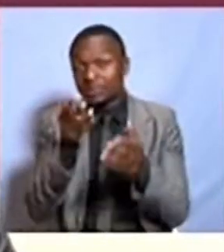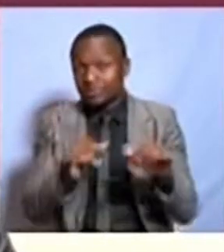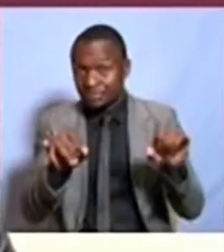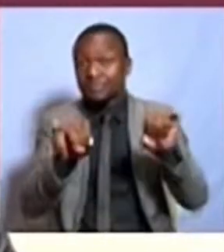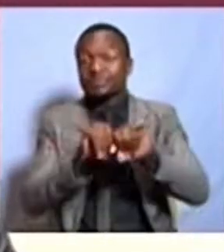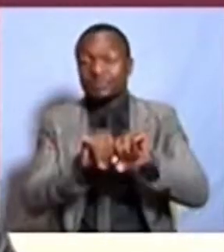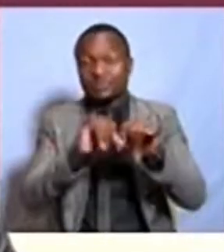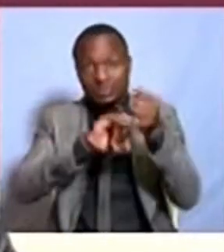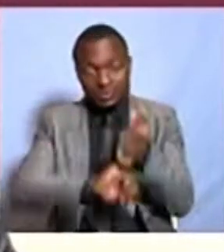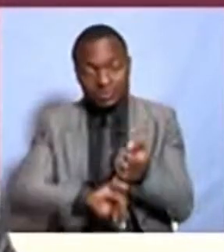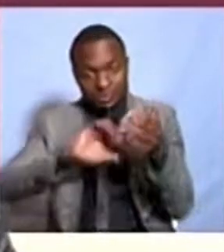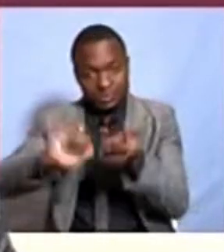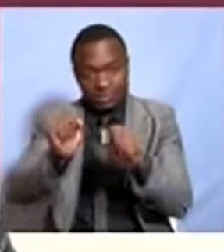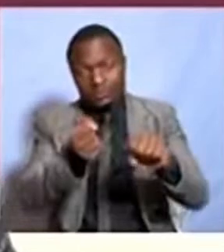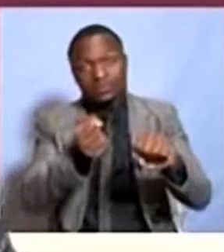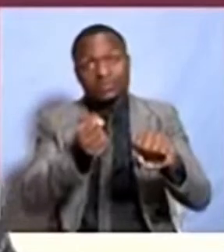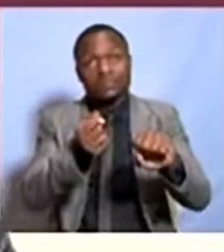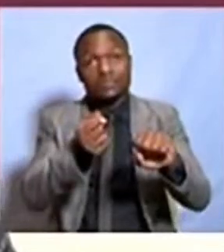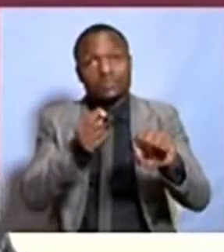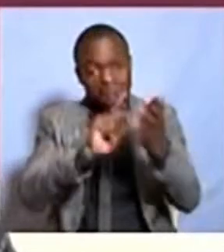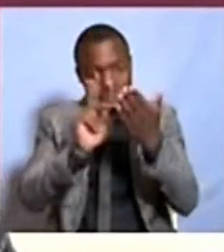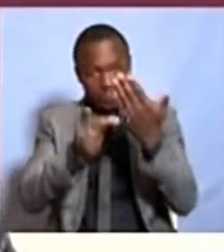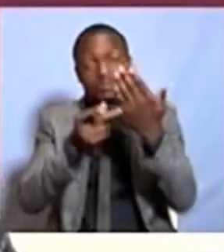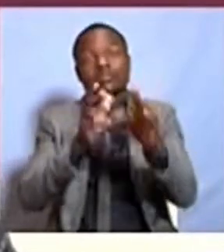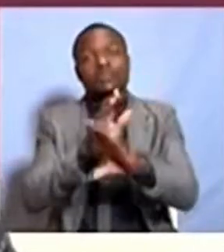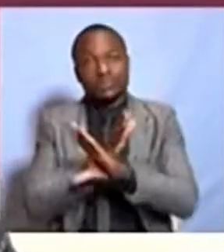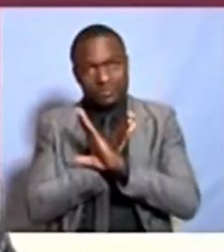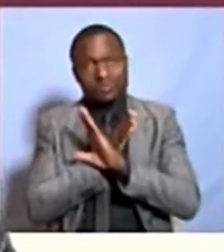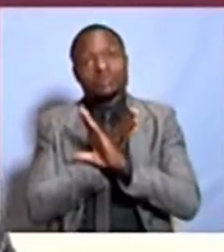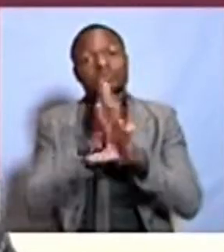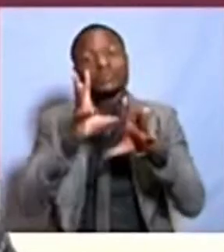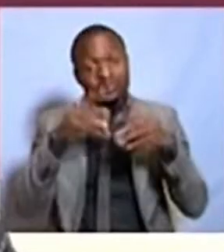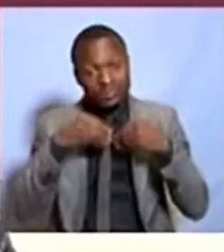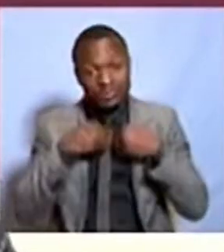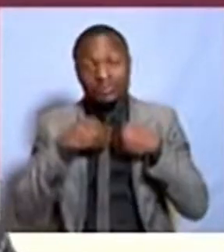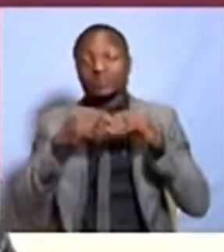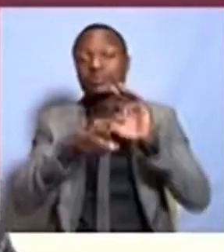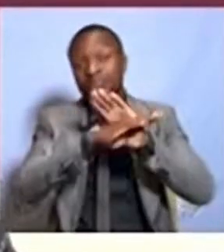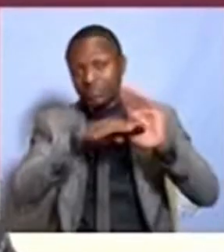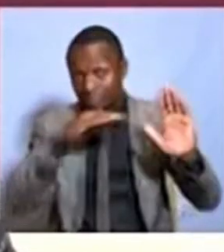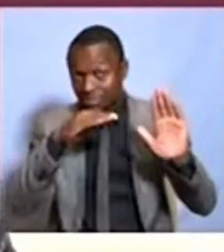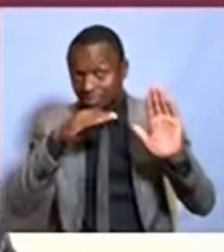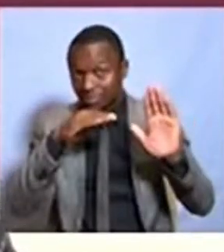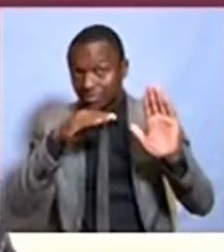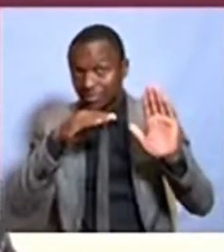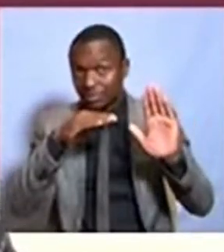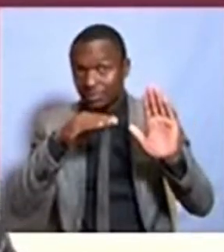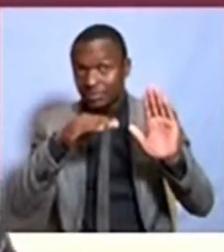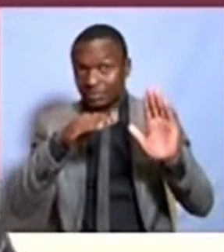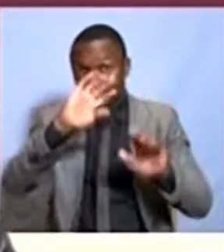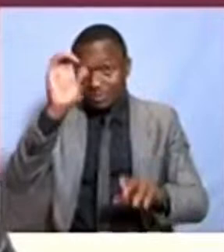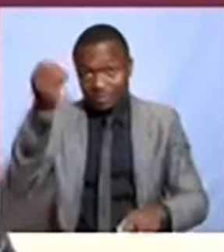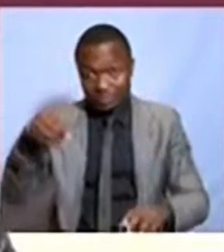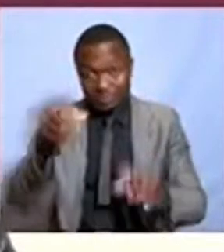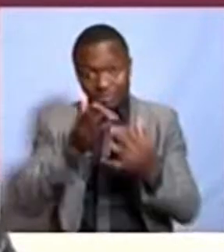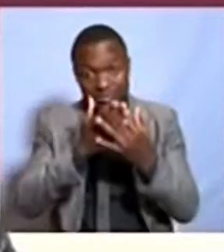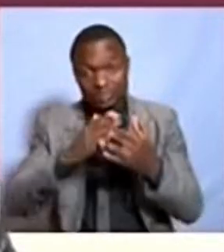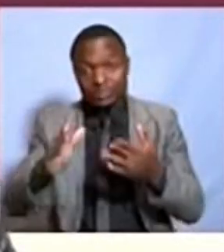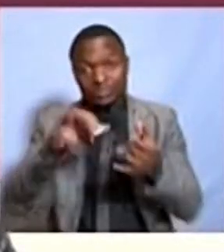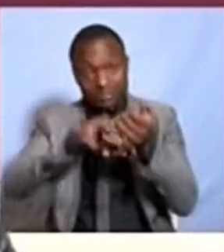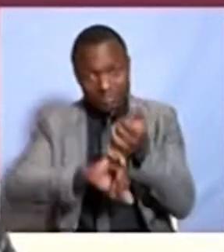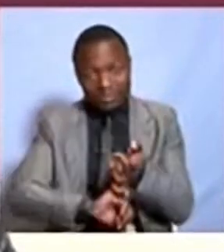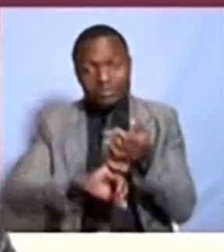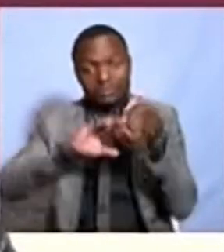social protection program in Zambia, it's receiving over half the percentage share of